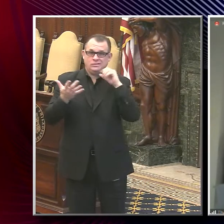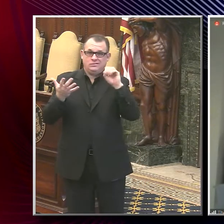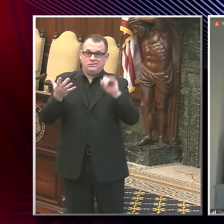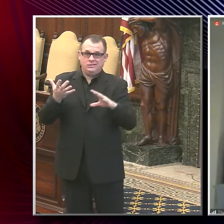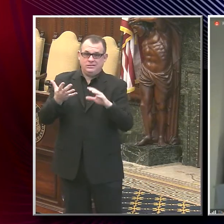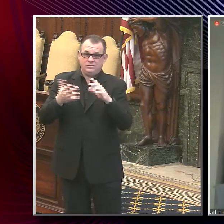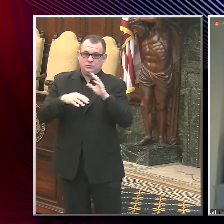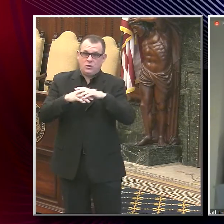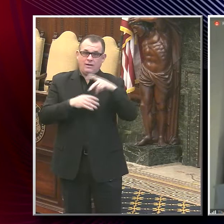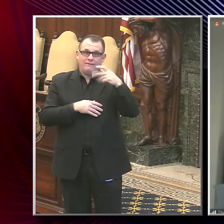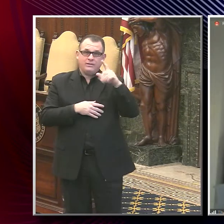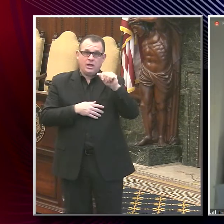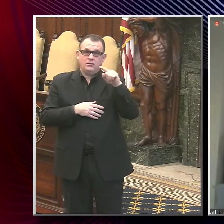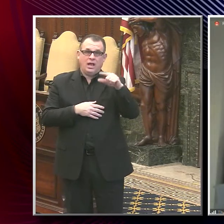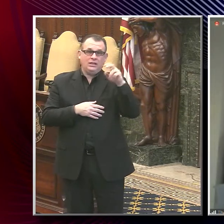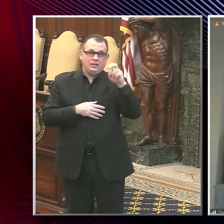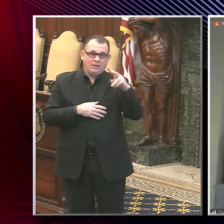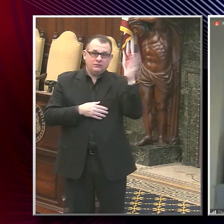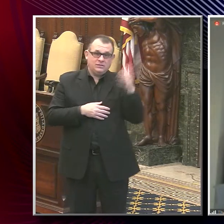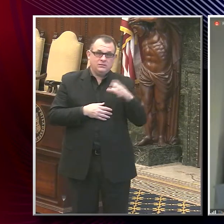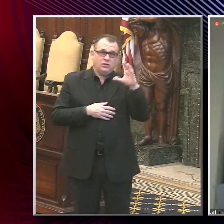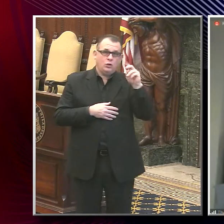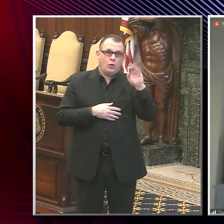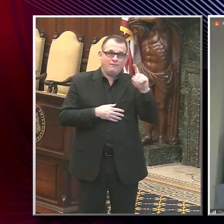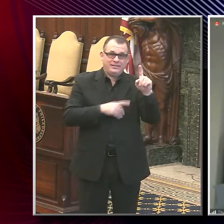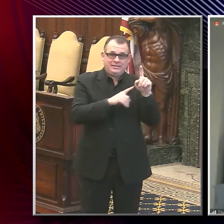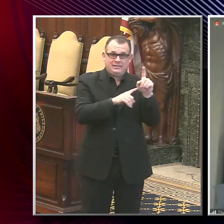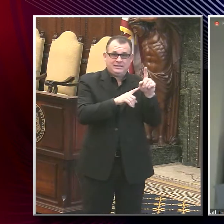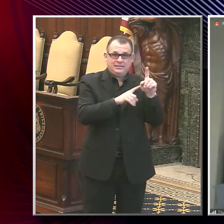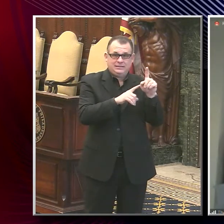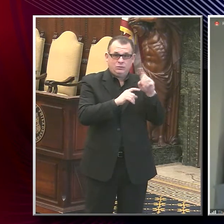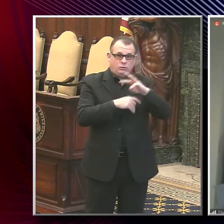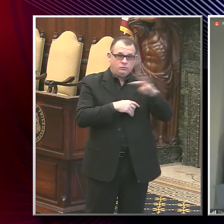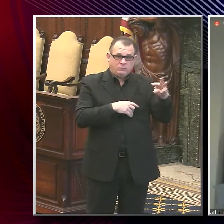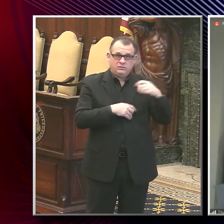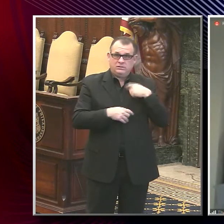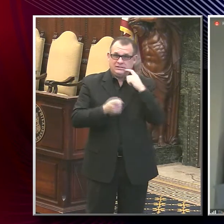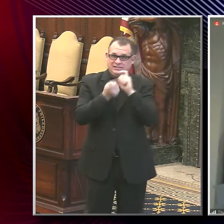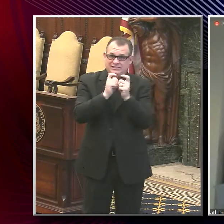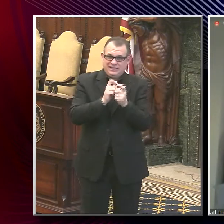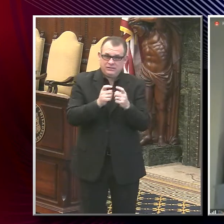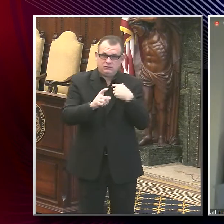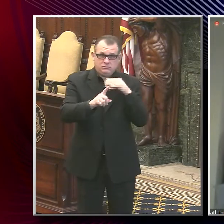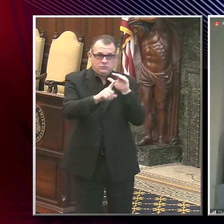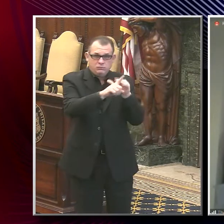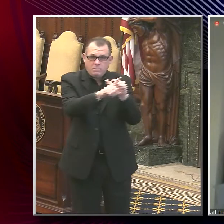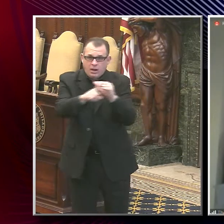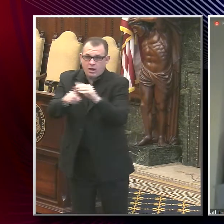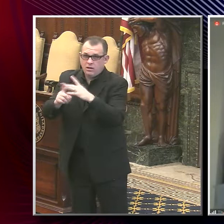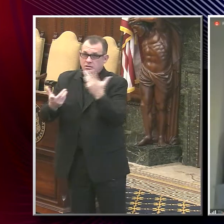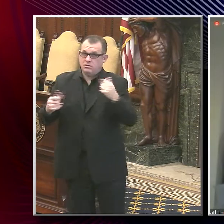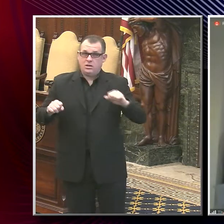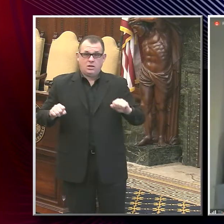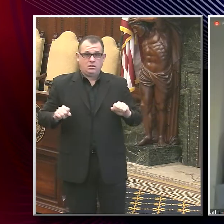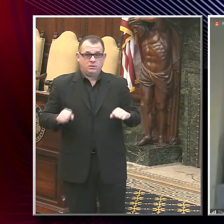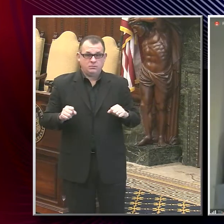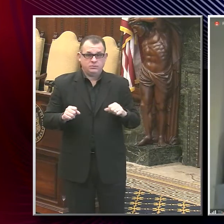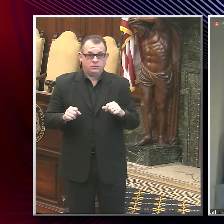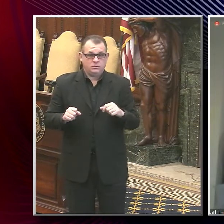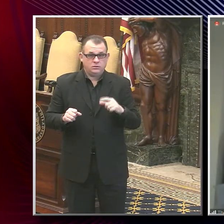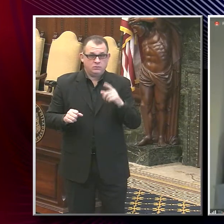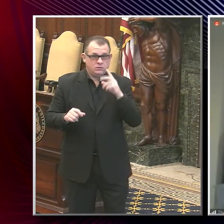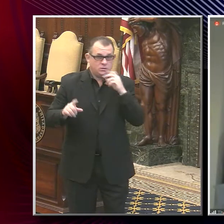website, www.phila.gov/COVID. And with these changes, I just need to remind people, as always, it is possible that